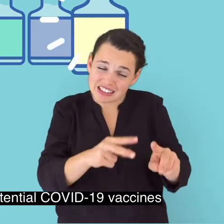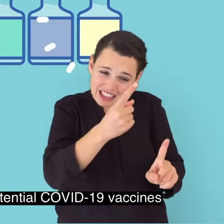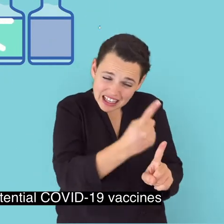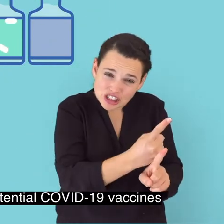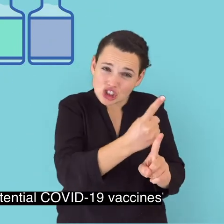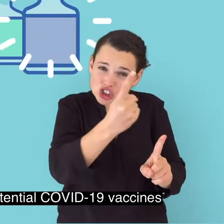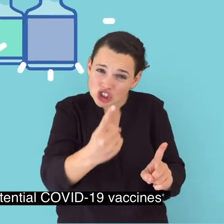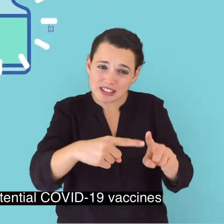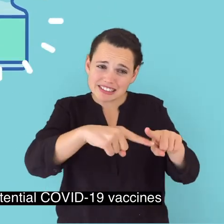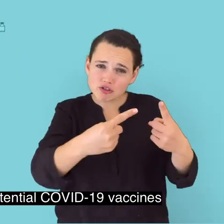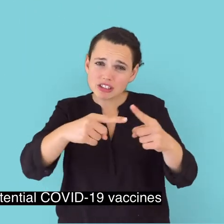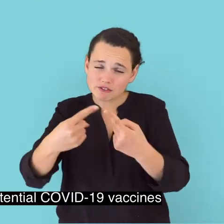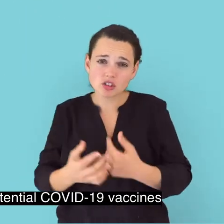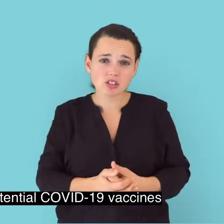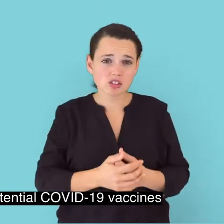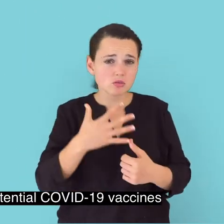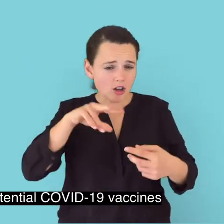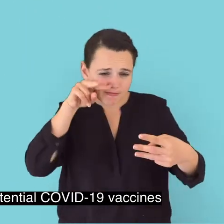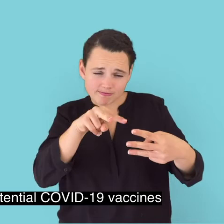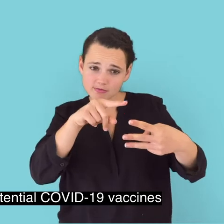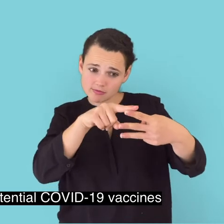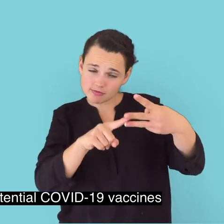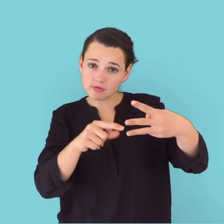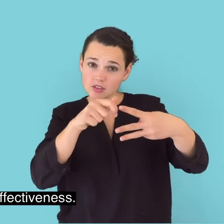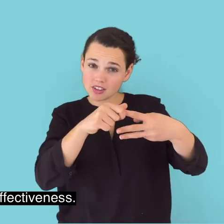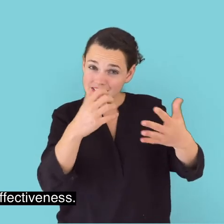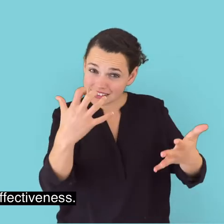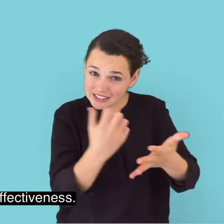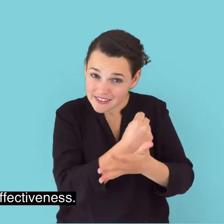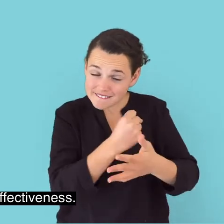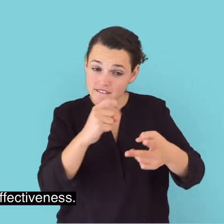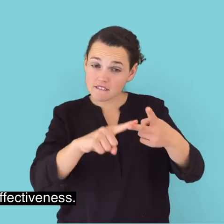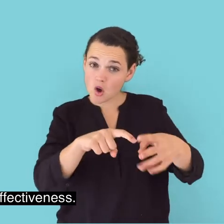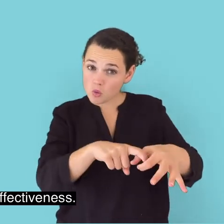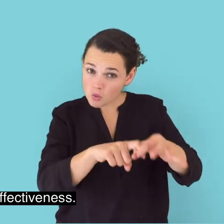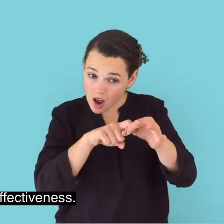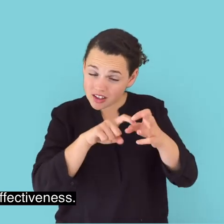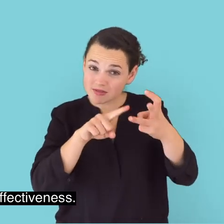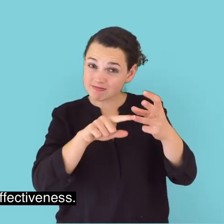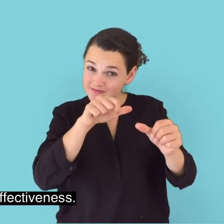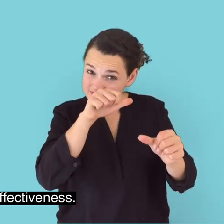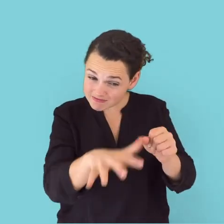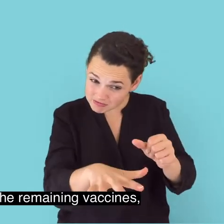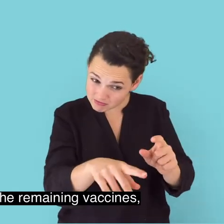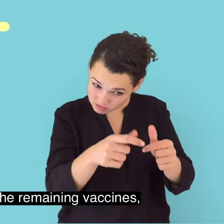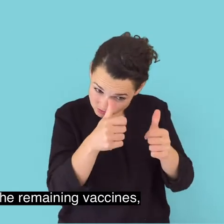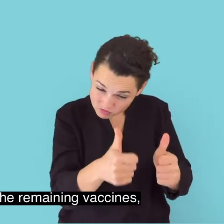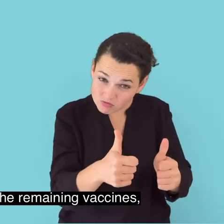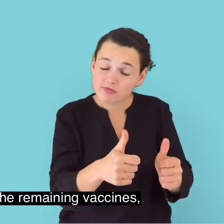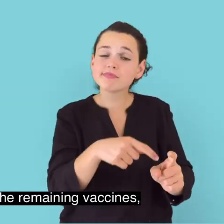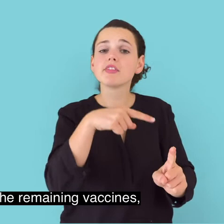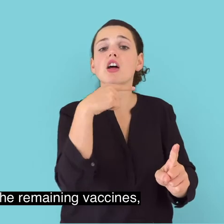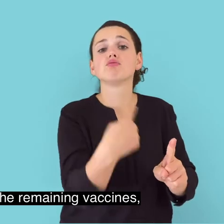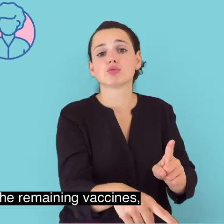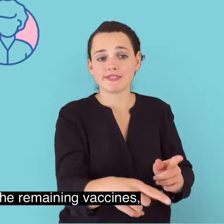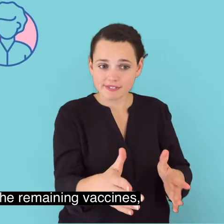rigorously assessing the potential COVID-19 vaccines for safety, quality and effectiveness. They will continue